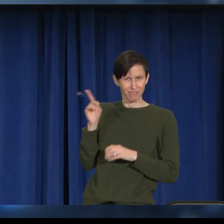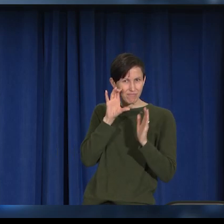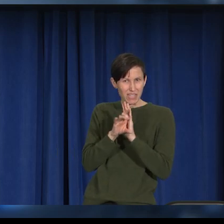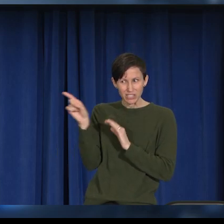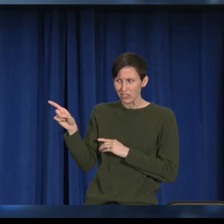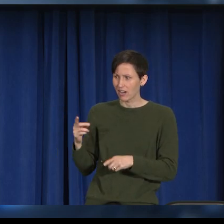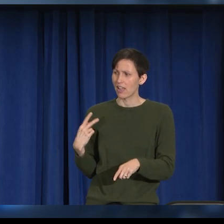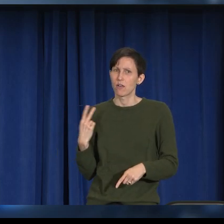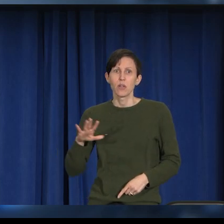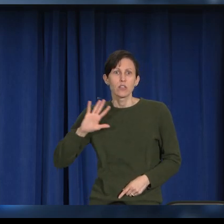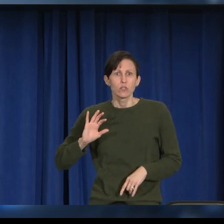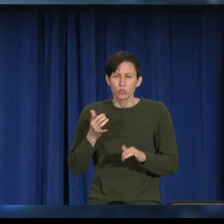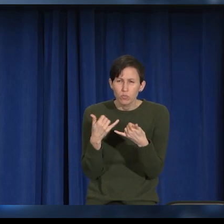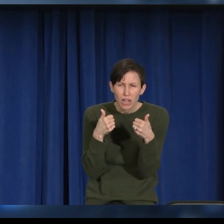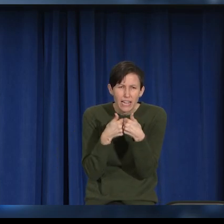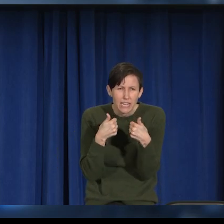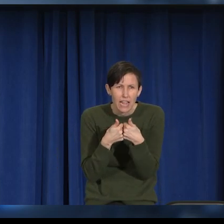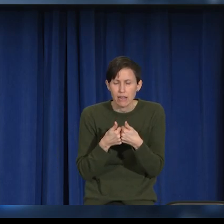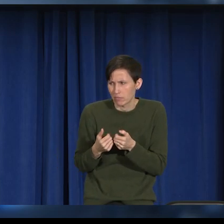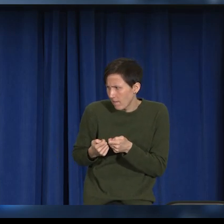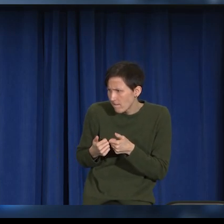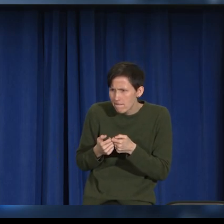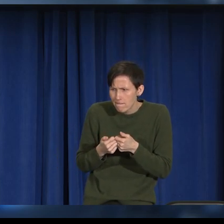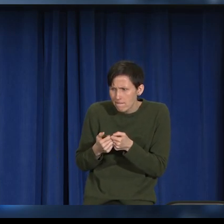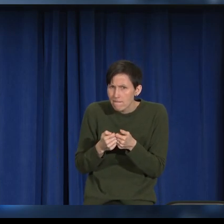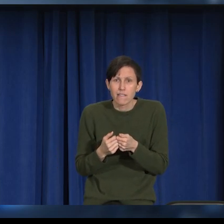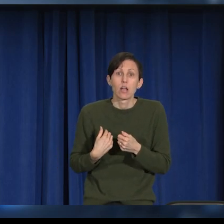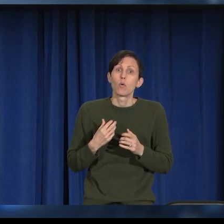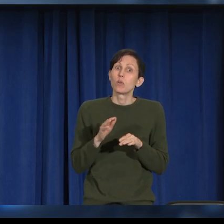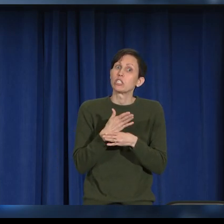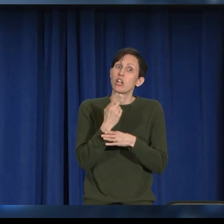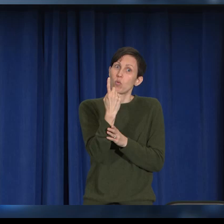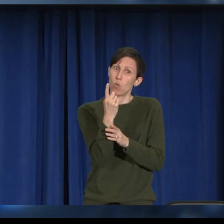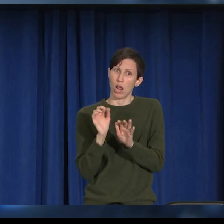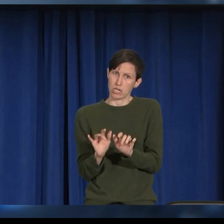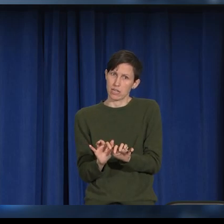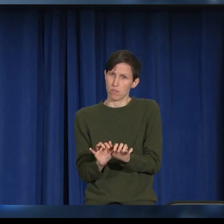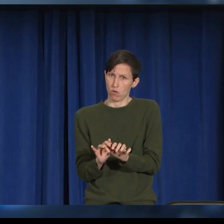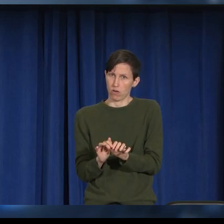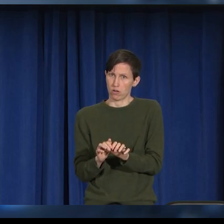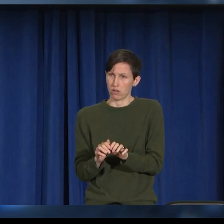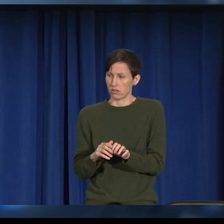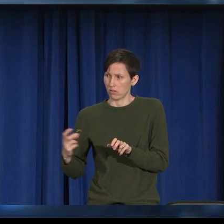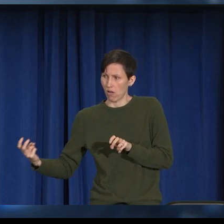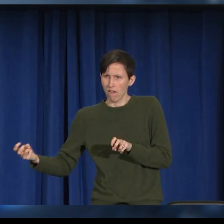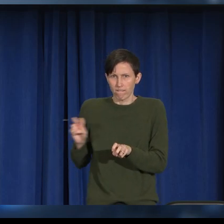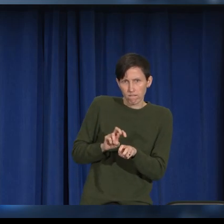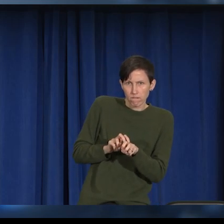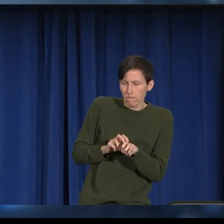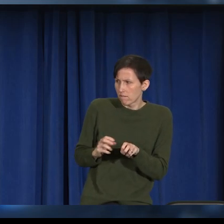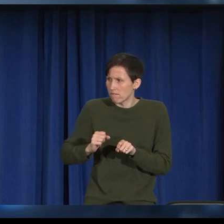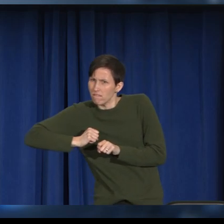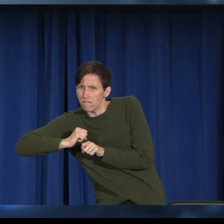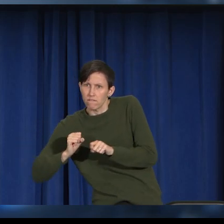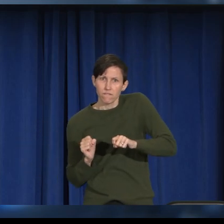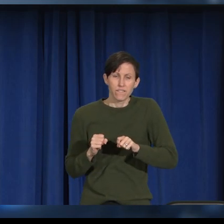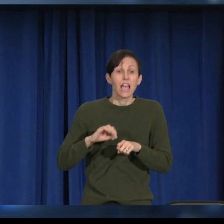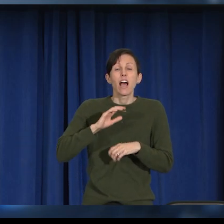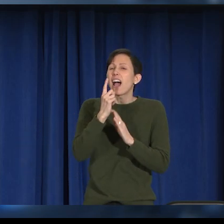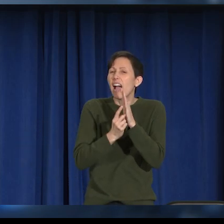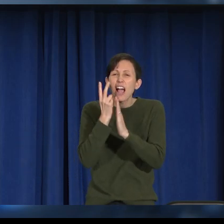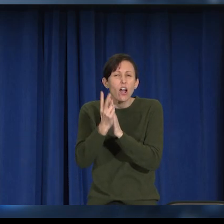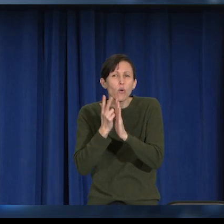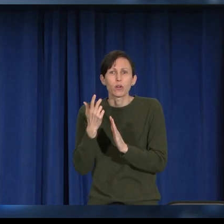to play games together and share one keyboard and spend hours with kids all huddled around the